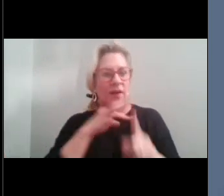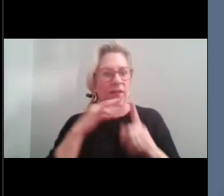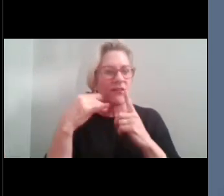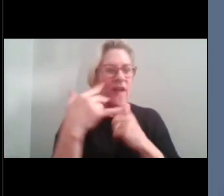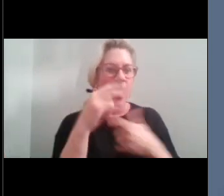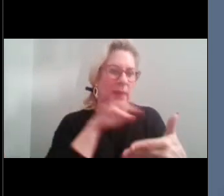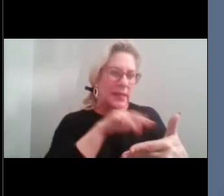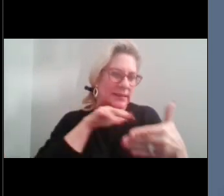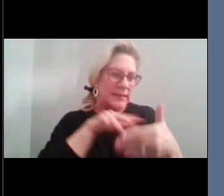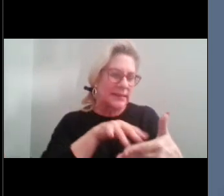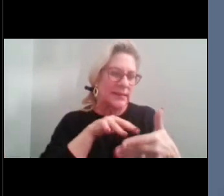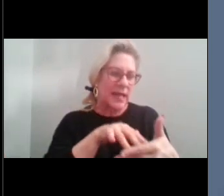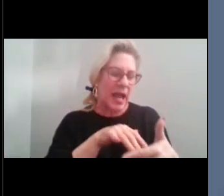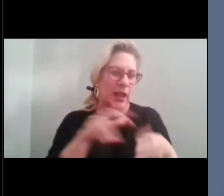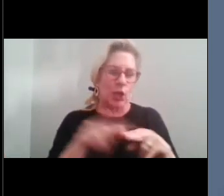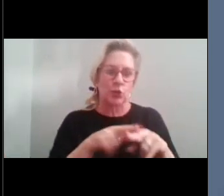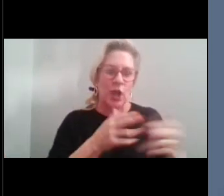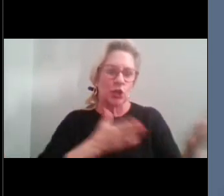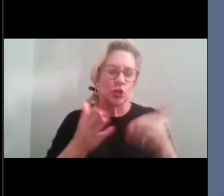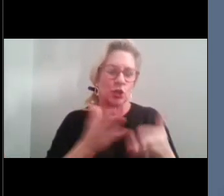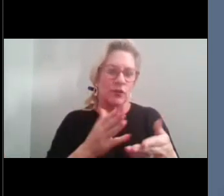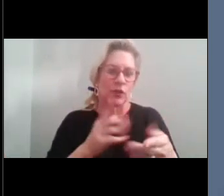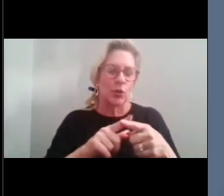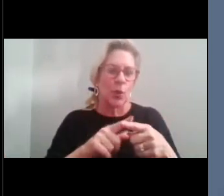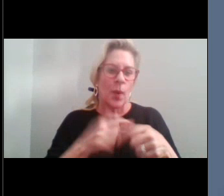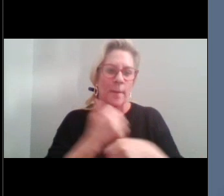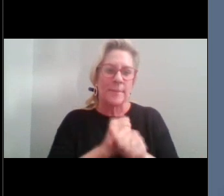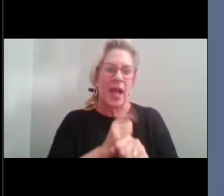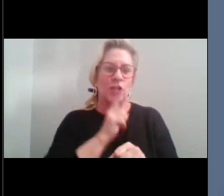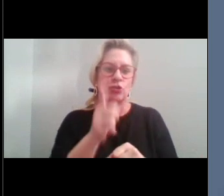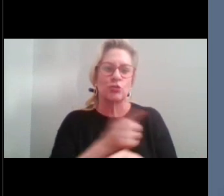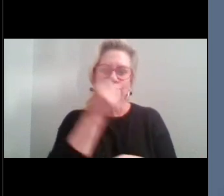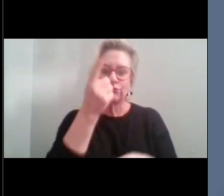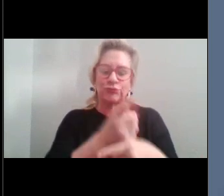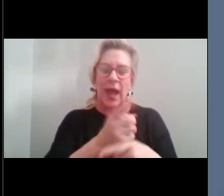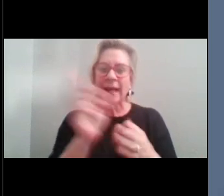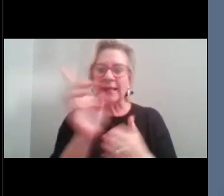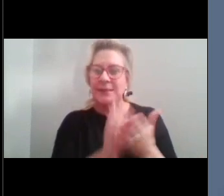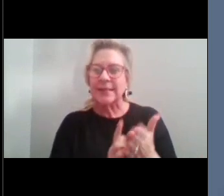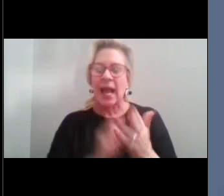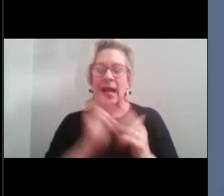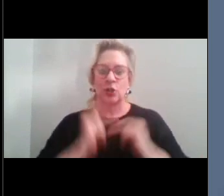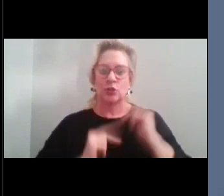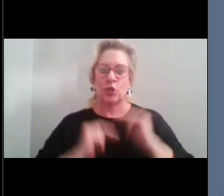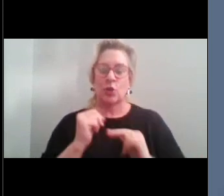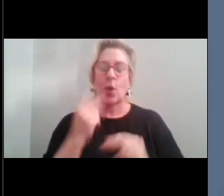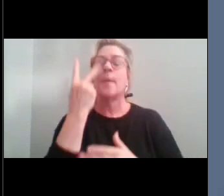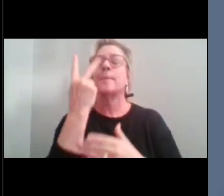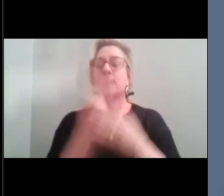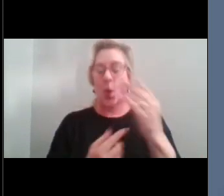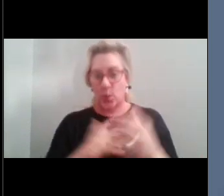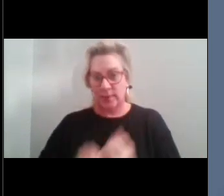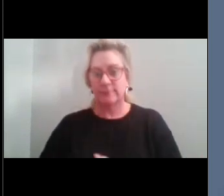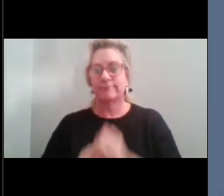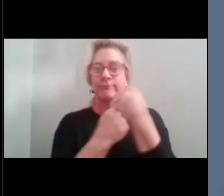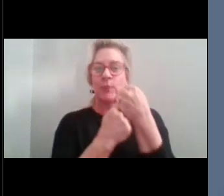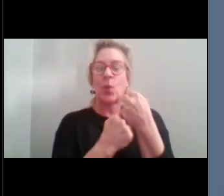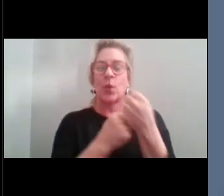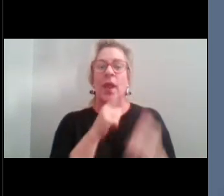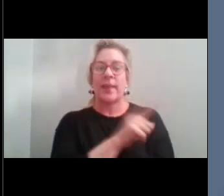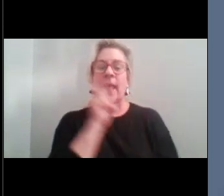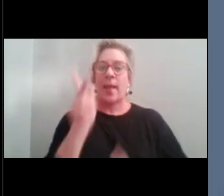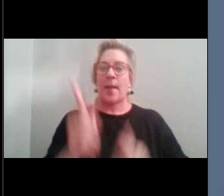daily intercity rail service to final design and construction. Both counties supported and promoted Metrolink passenger rail